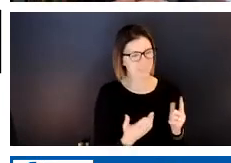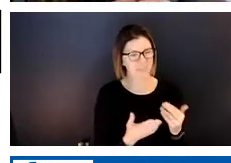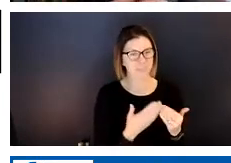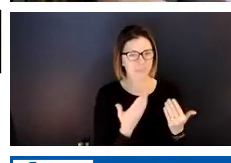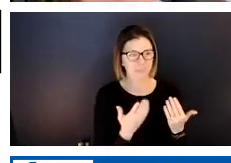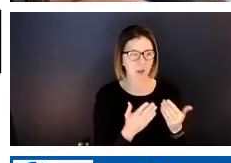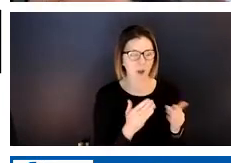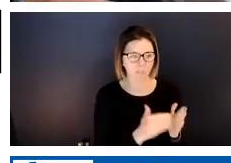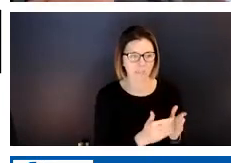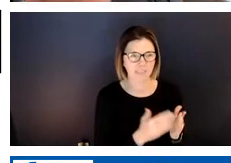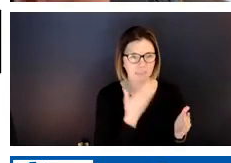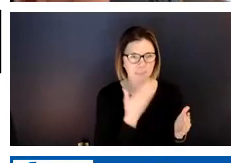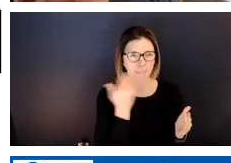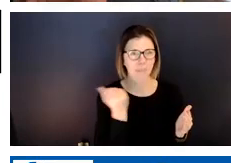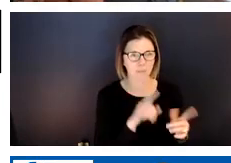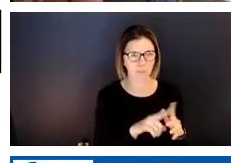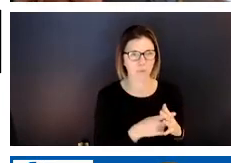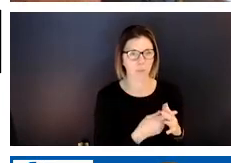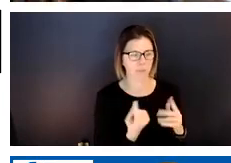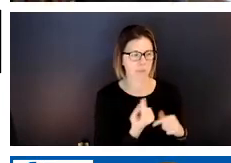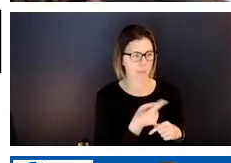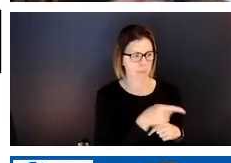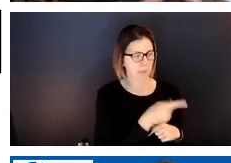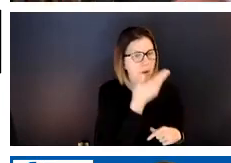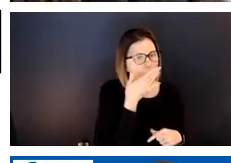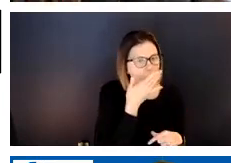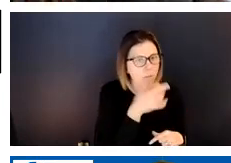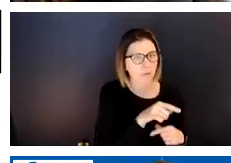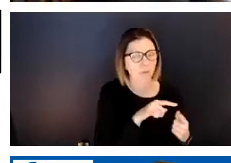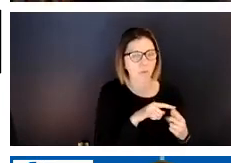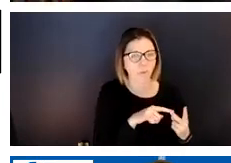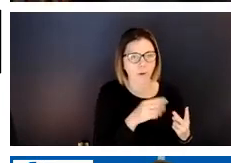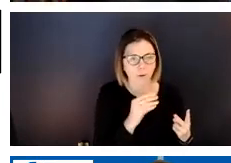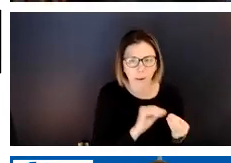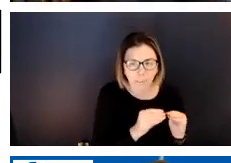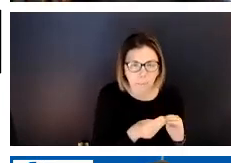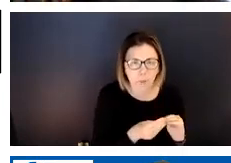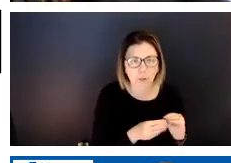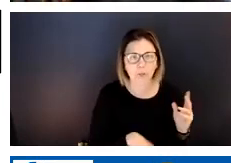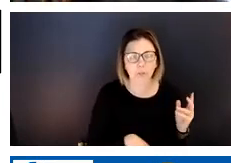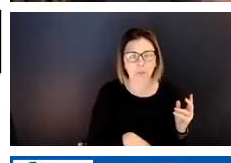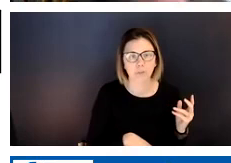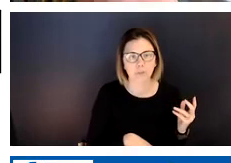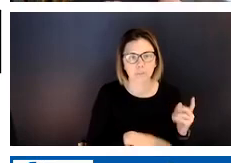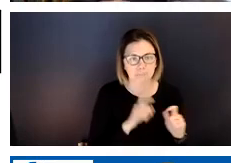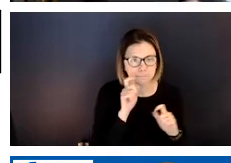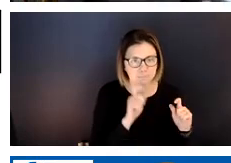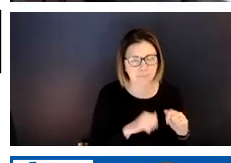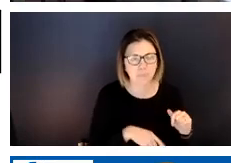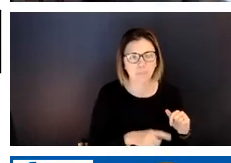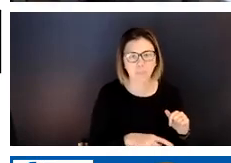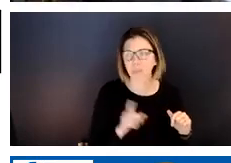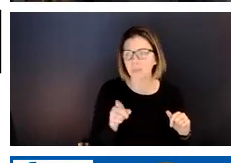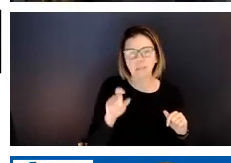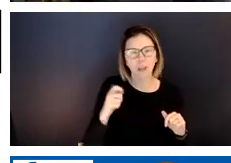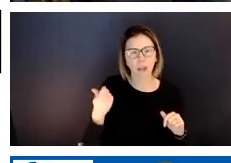something more akin to a color or a number. There's a very similar sort of tool called the